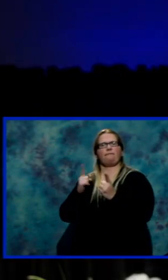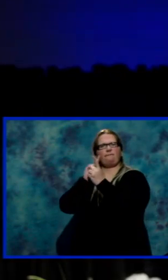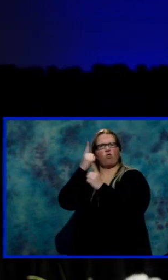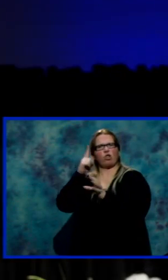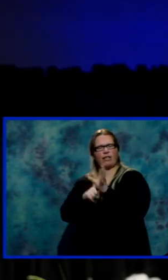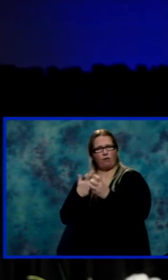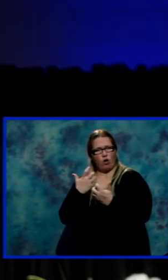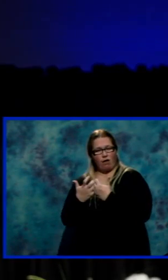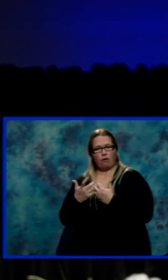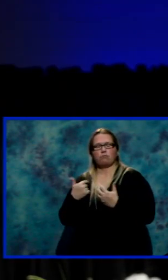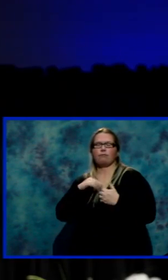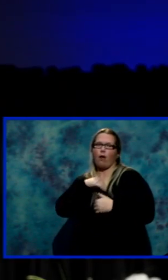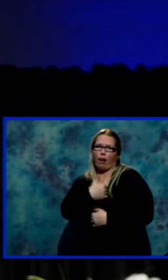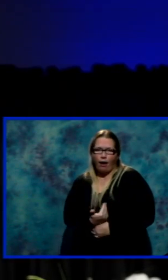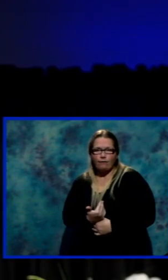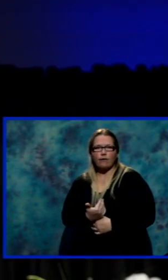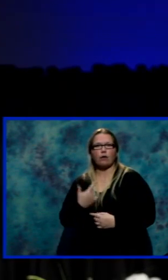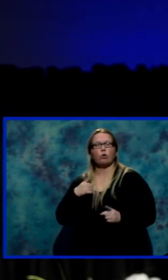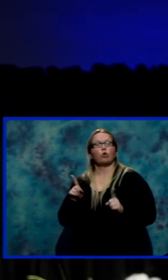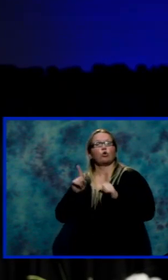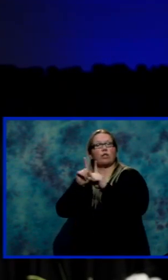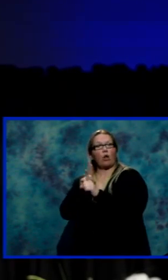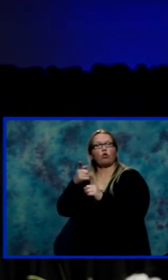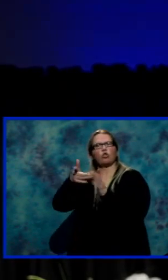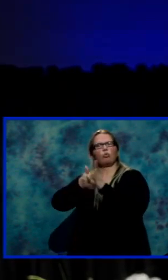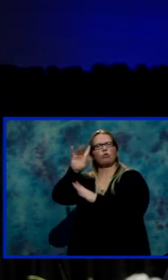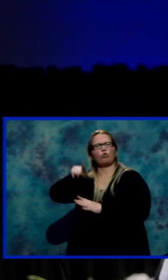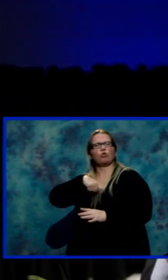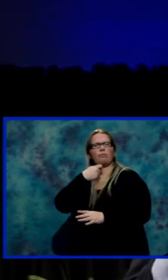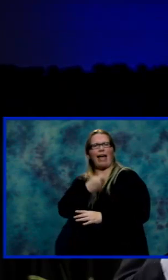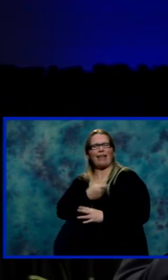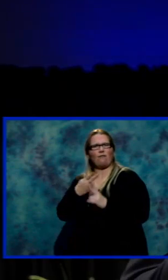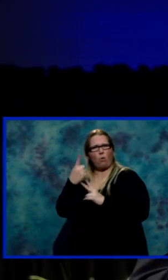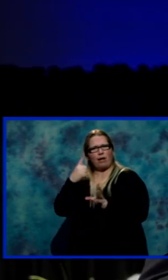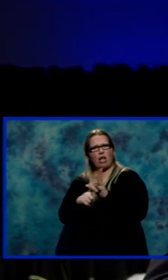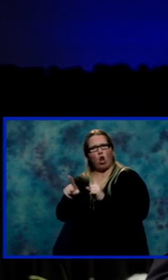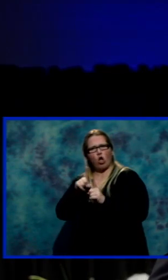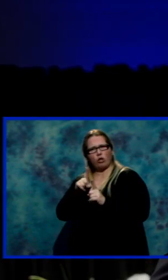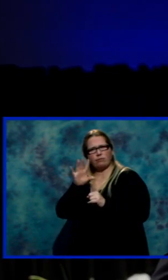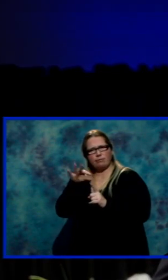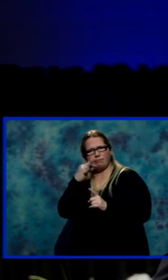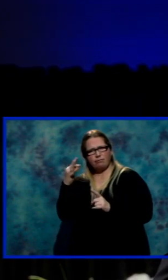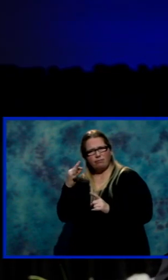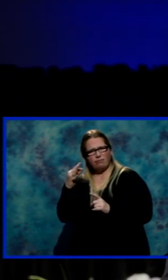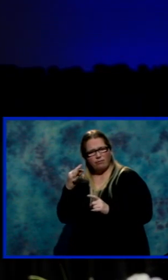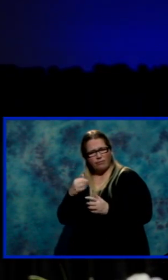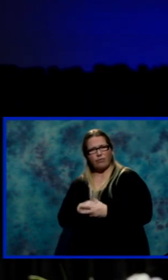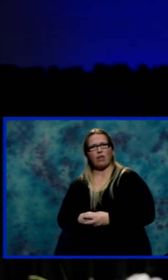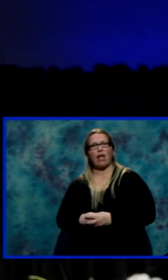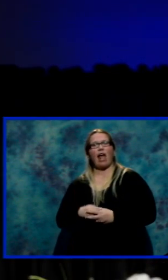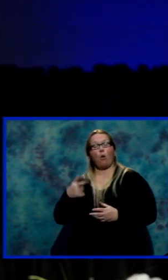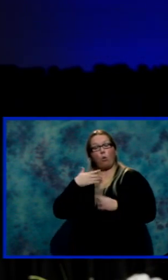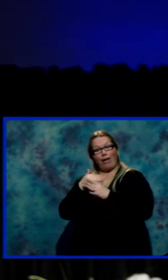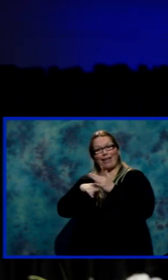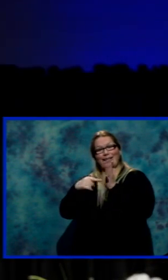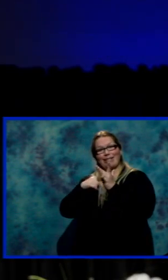love. And stayed together while she went to Spain for a year to learn Spanish. and got married right out and worked in Texas,